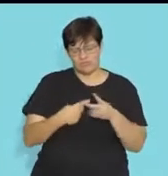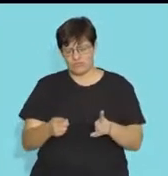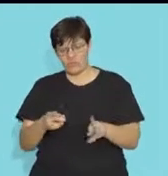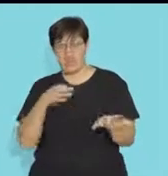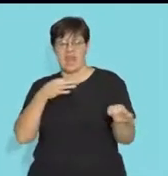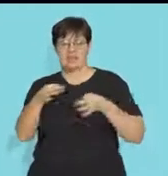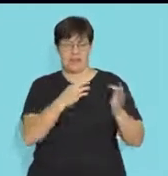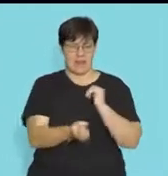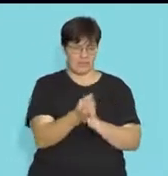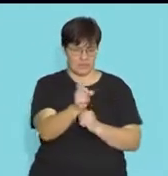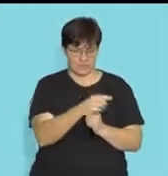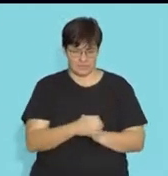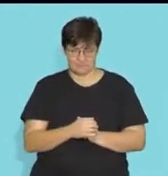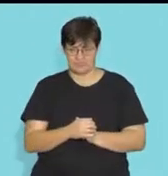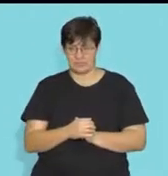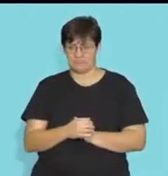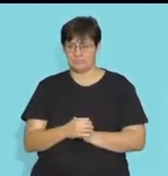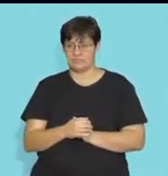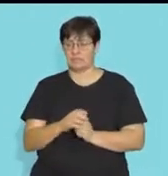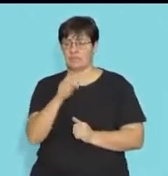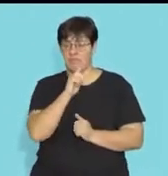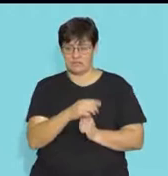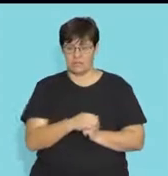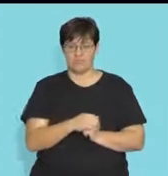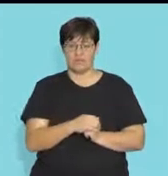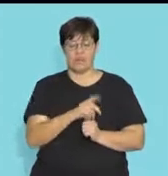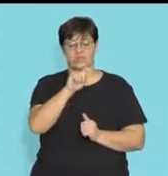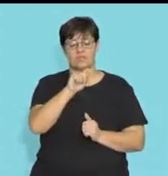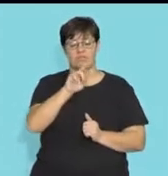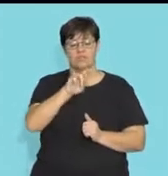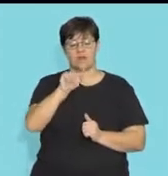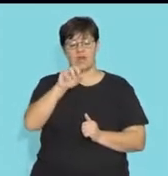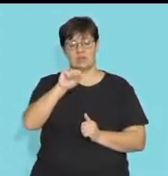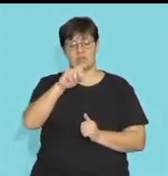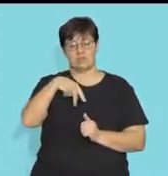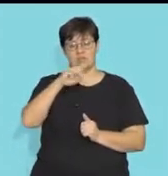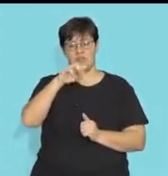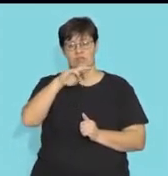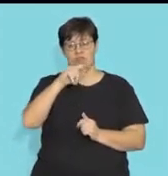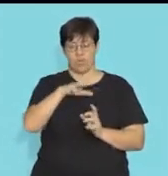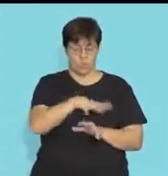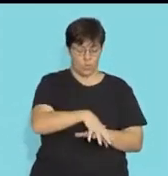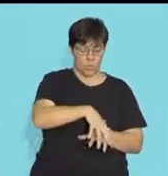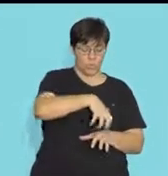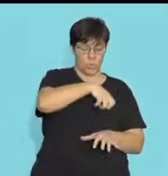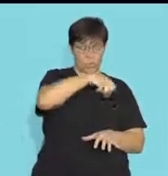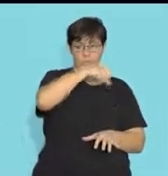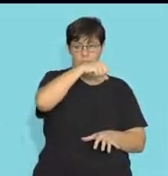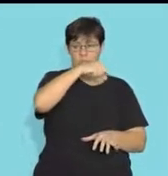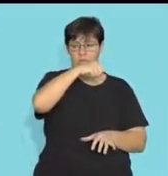processes that take place. So as I mentioned, the process of transpiration would be seen